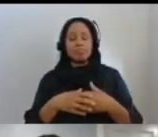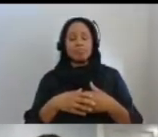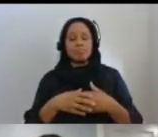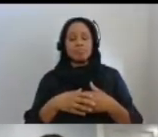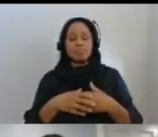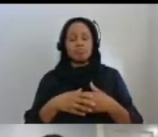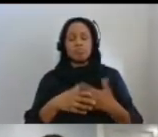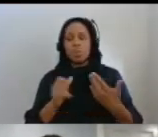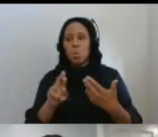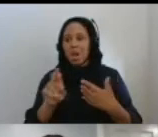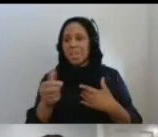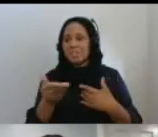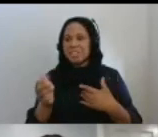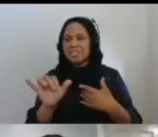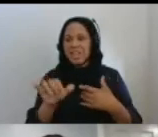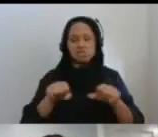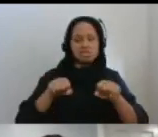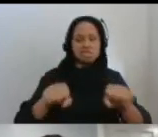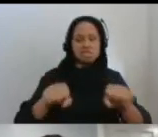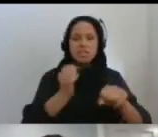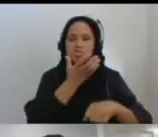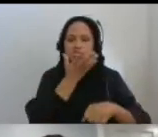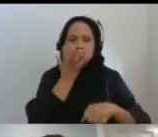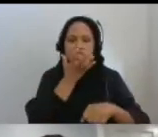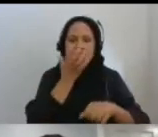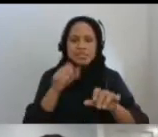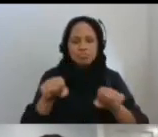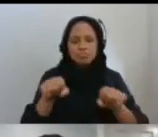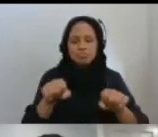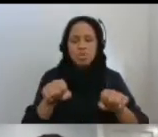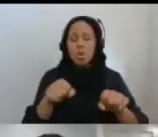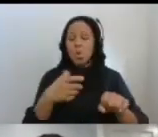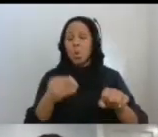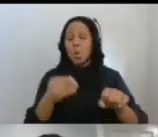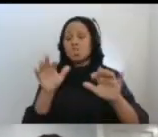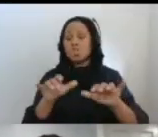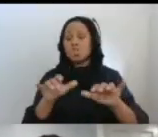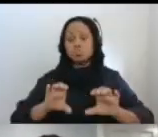lawnmower removal or snow removal if needed, if the participant's living in a house.